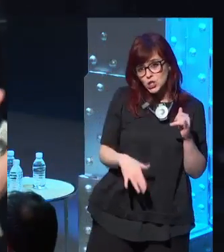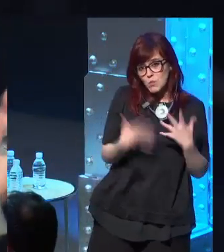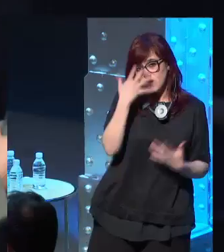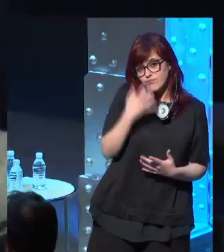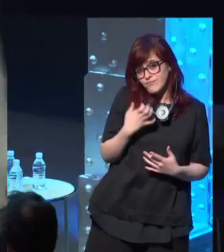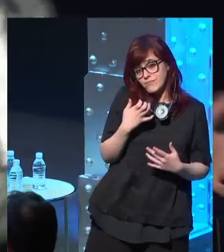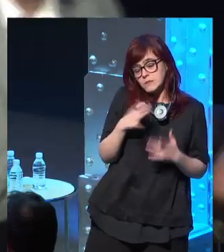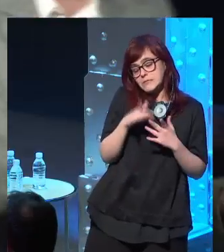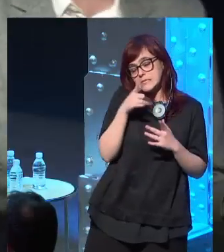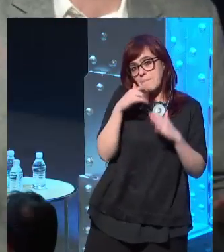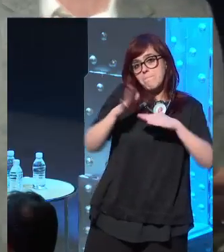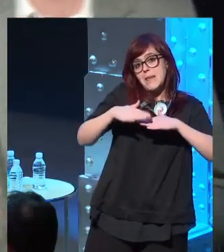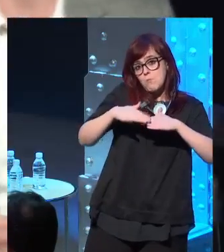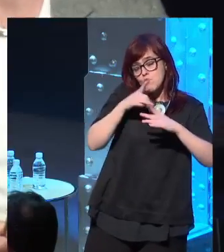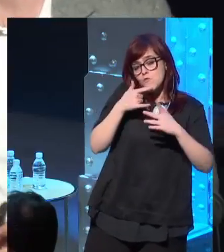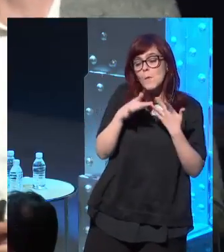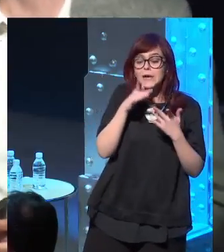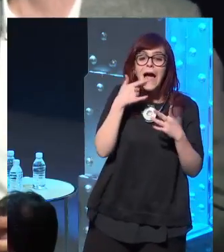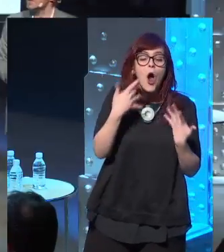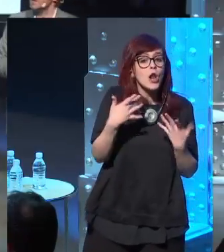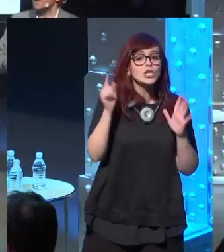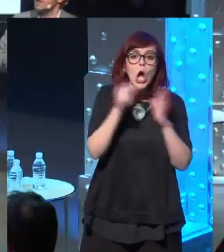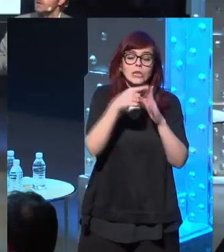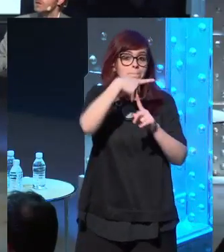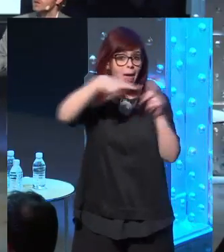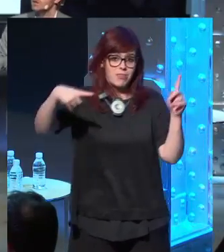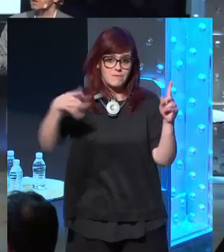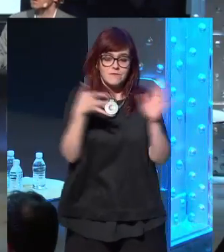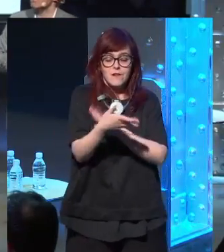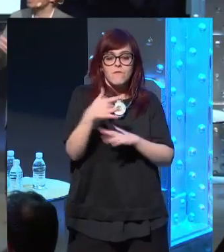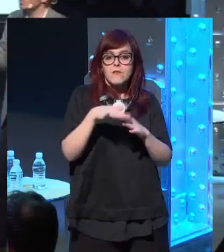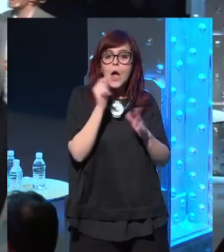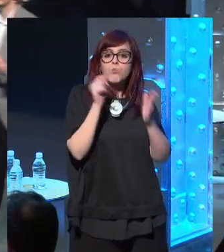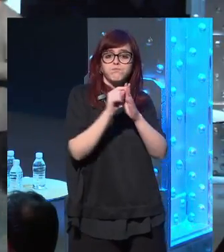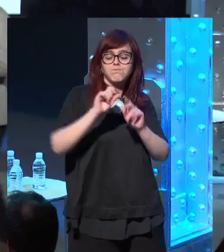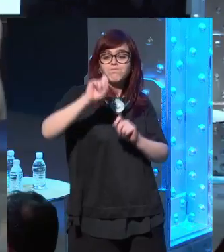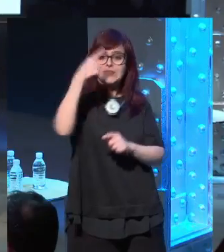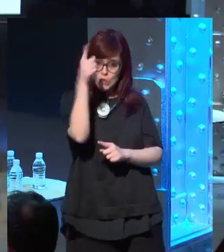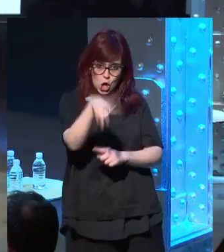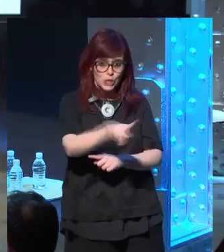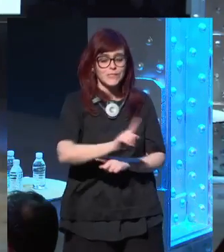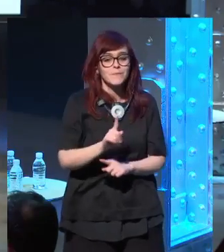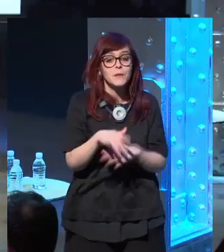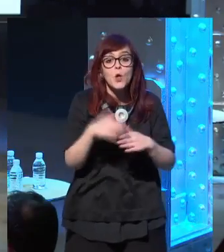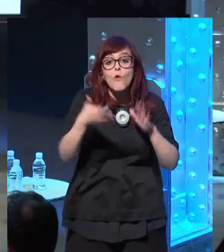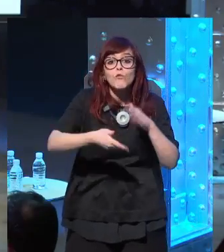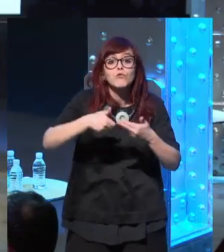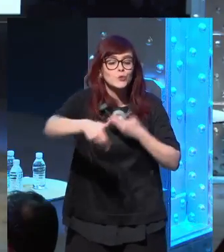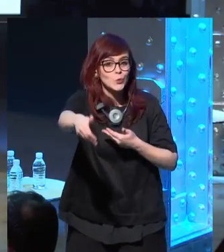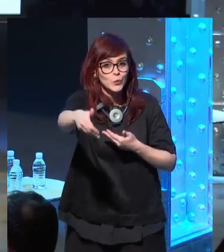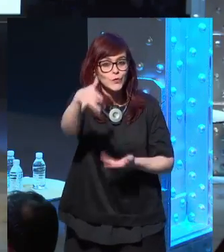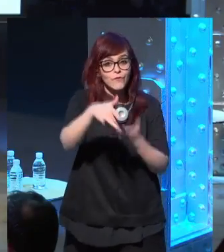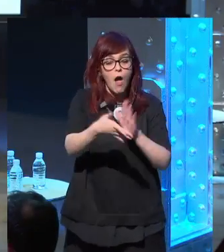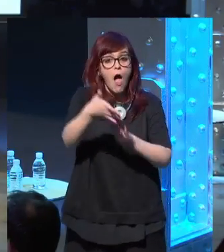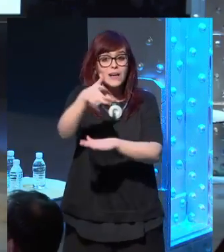on. What you'll also see now in the future years is more nuances in these rankings, because one thing is